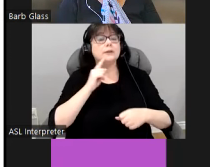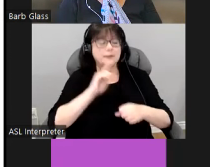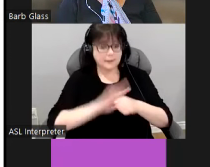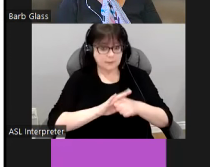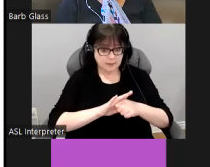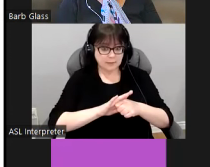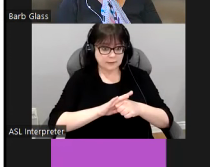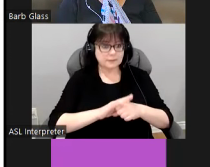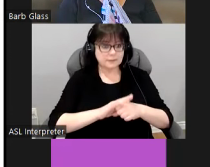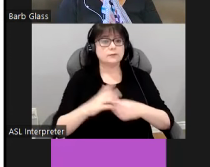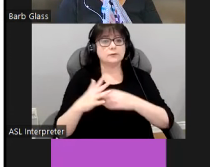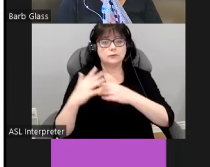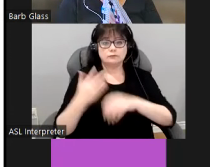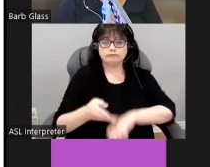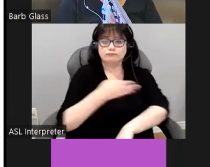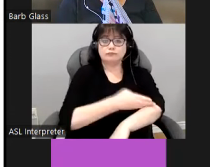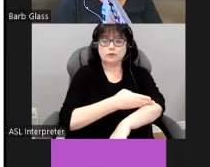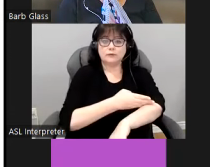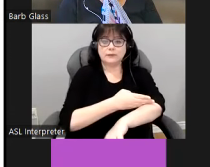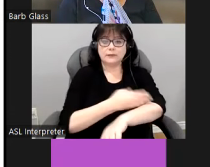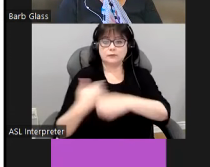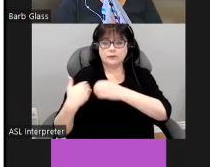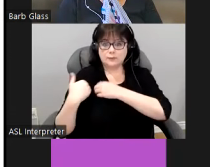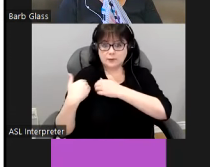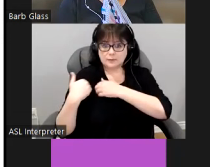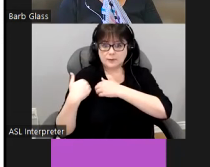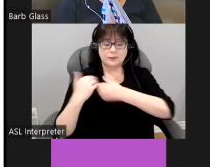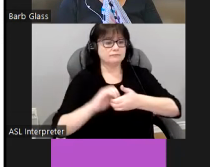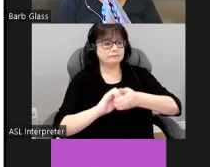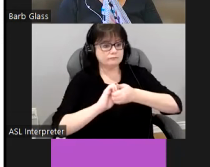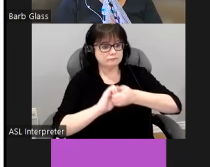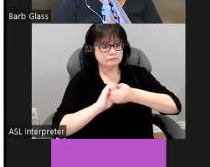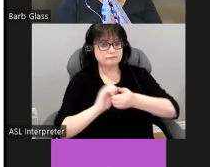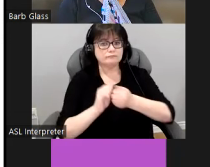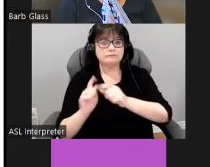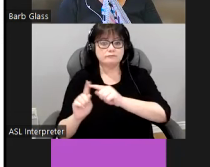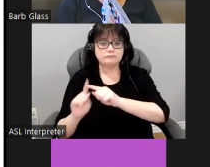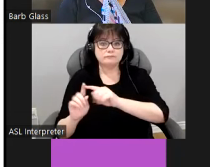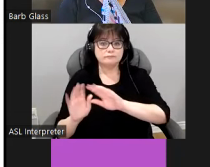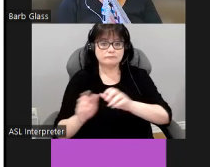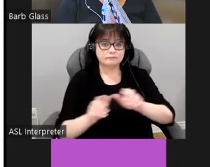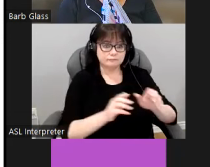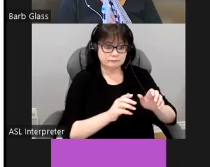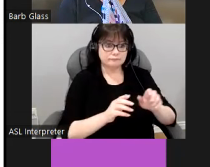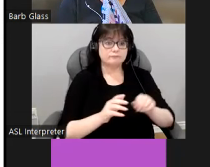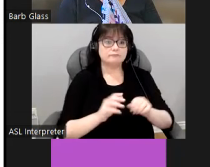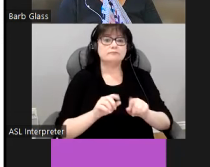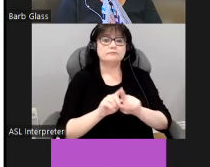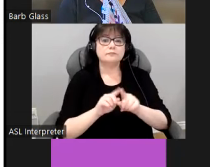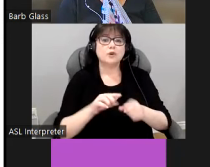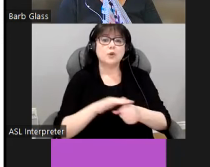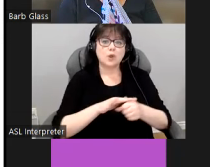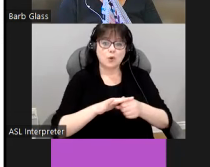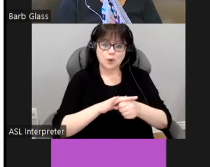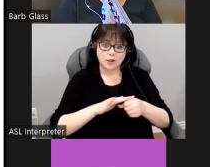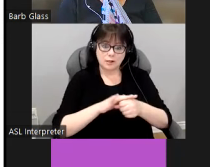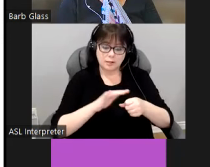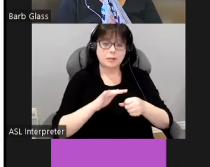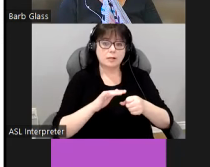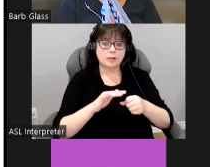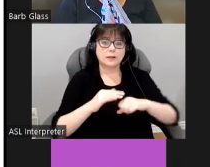between nations and to improve our own understanding of our local Indigenous peoples and their cultures. From coast to coast to